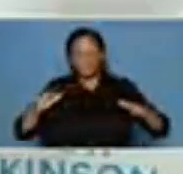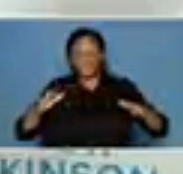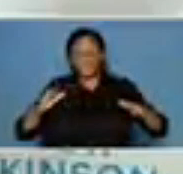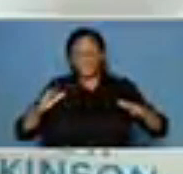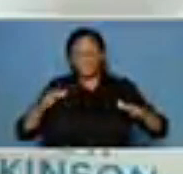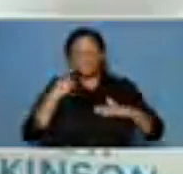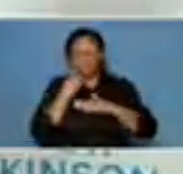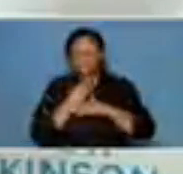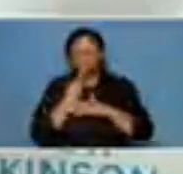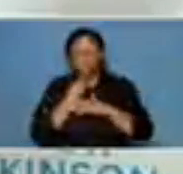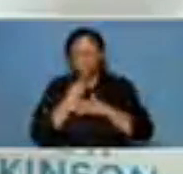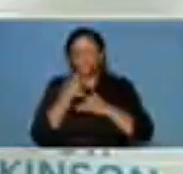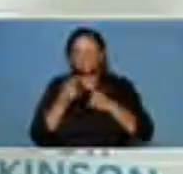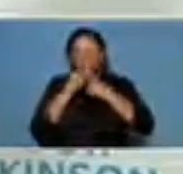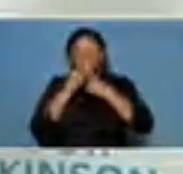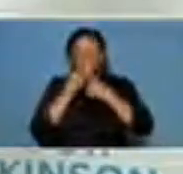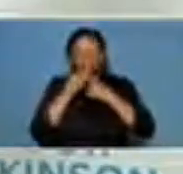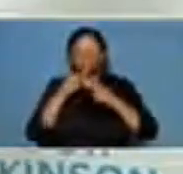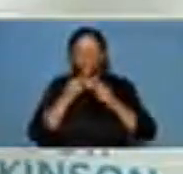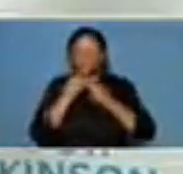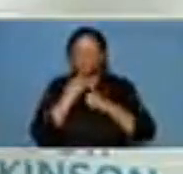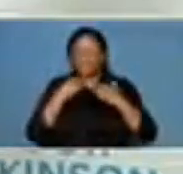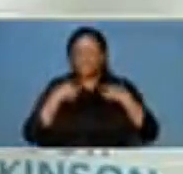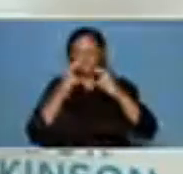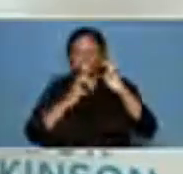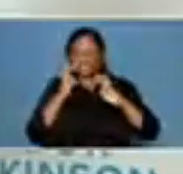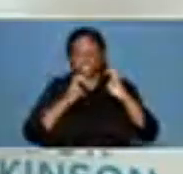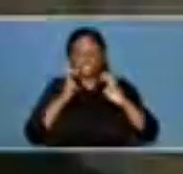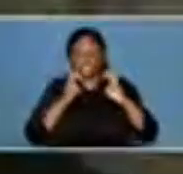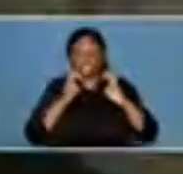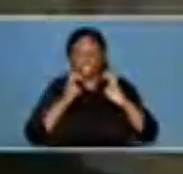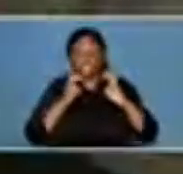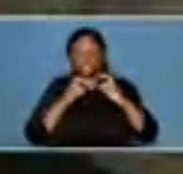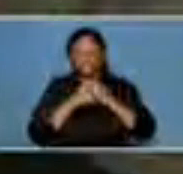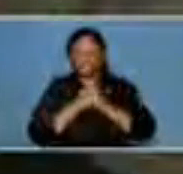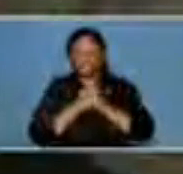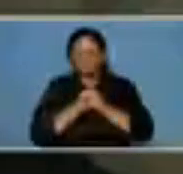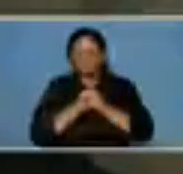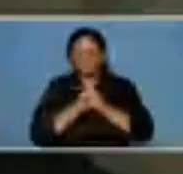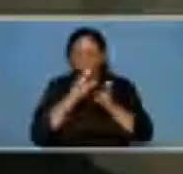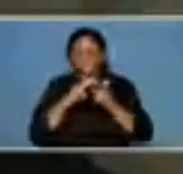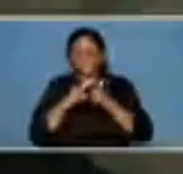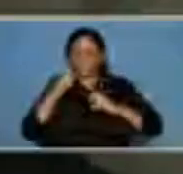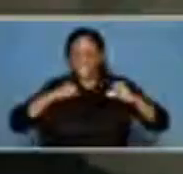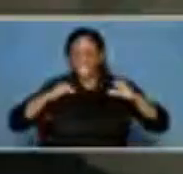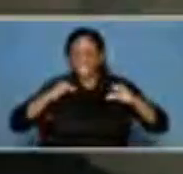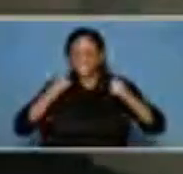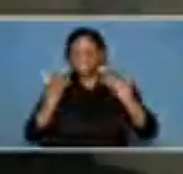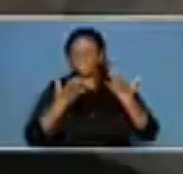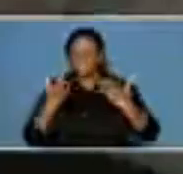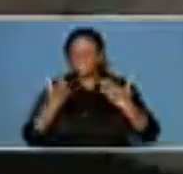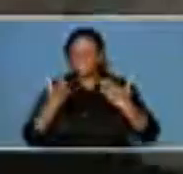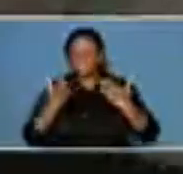are special kids who are challenged with a neurological disorder called autism. Through their acts of service, these